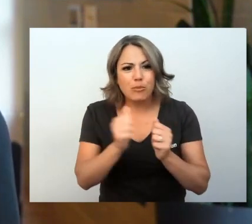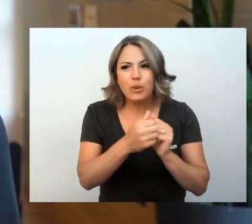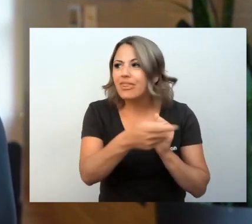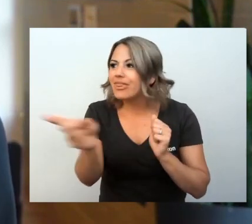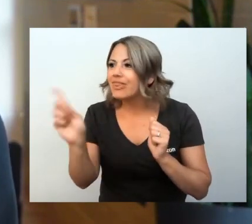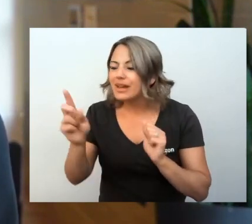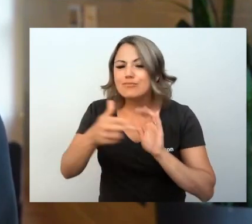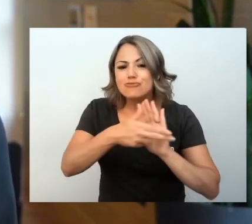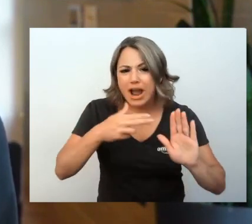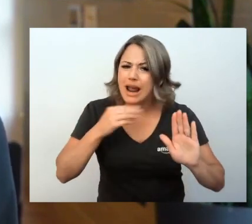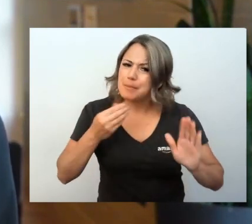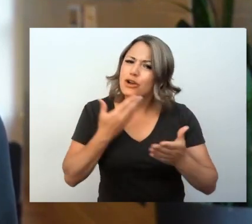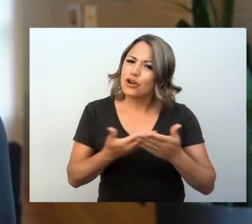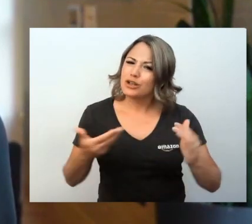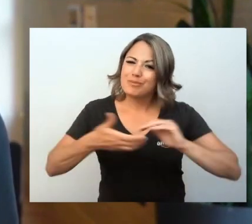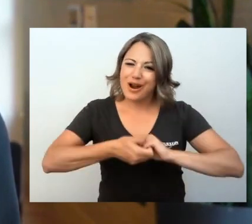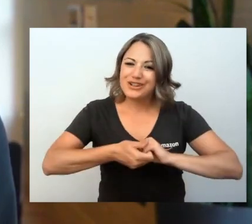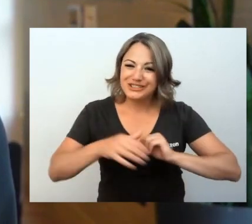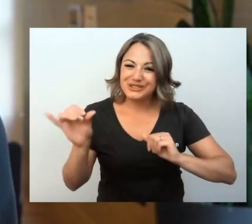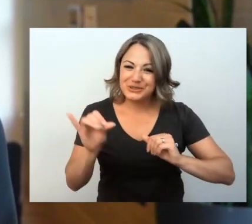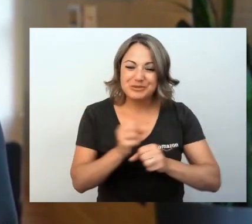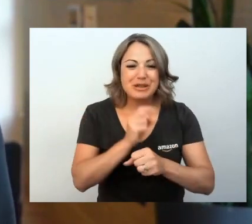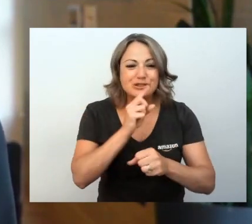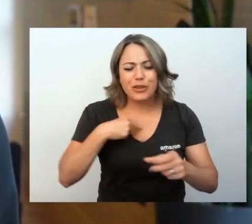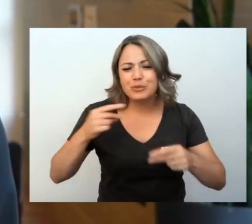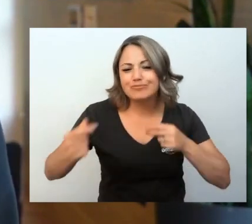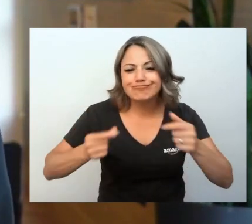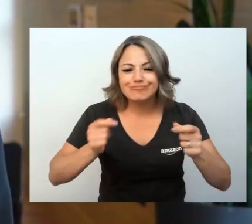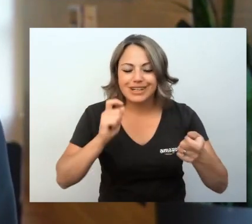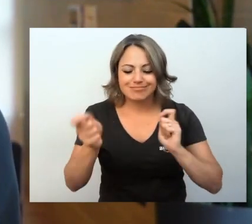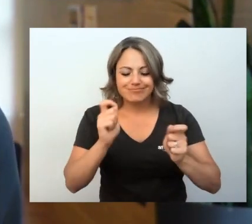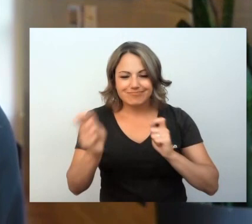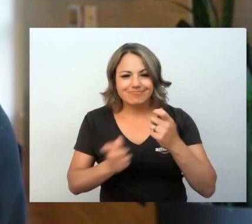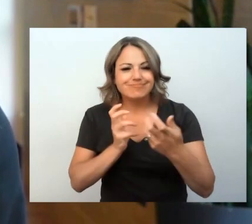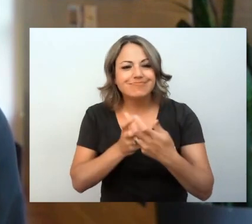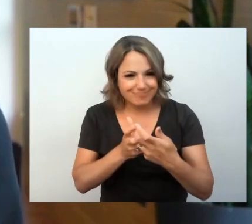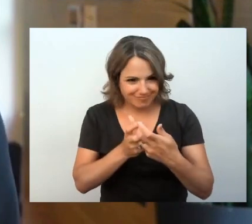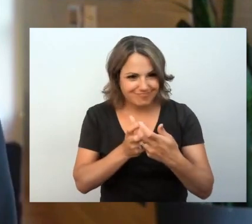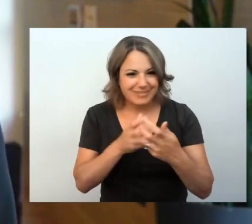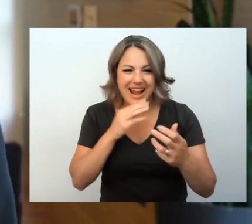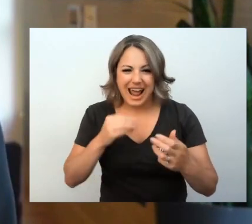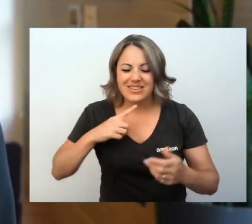brands, be good brand partners to them, and make sure that we are being nimble and adjustable